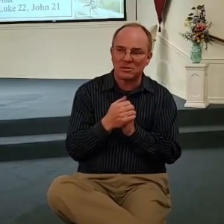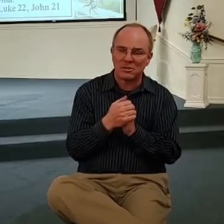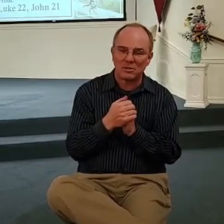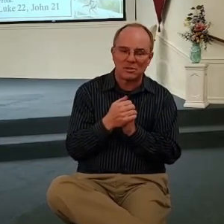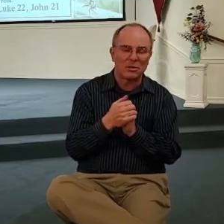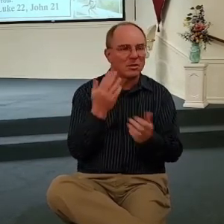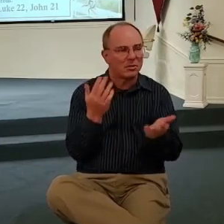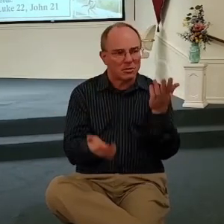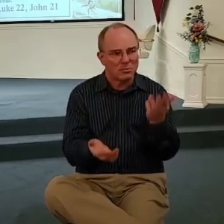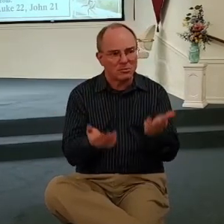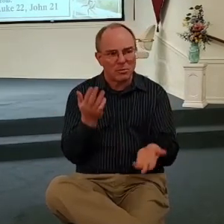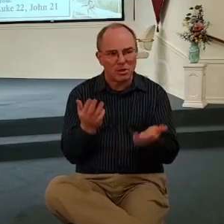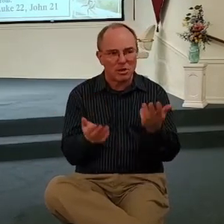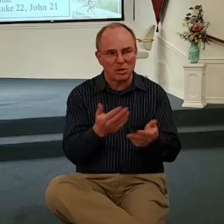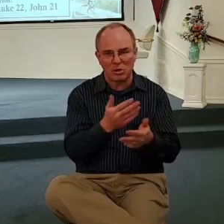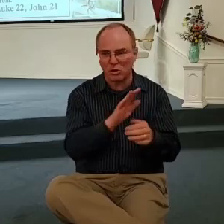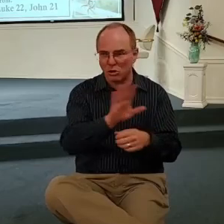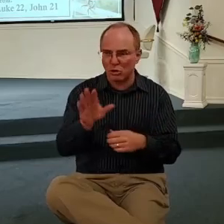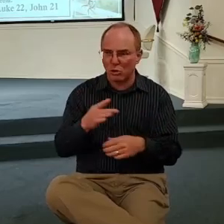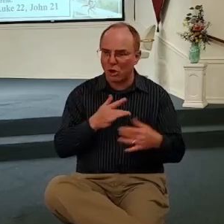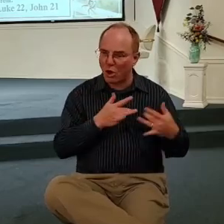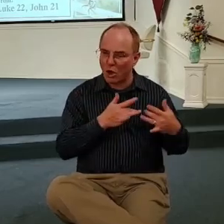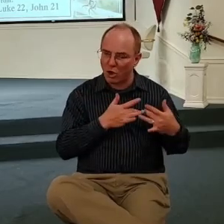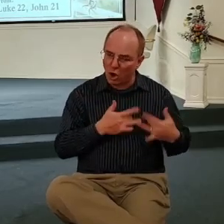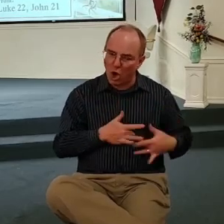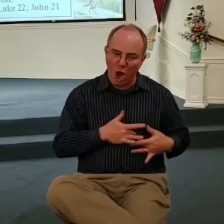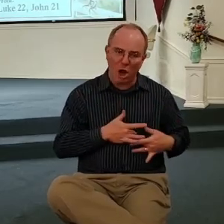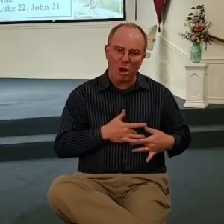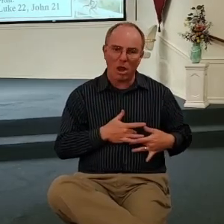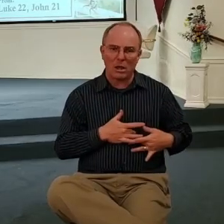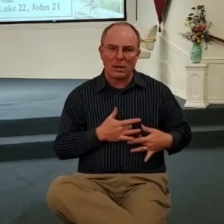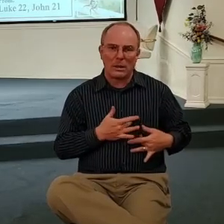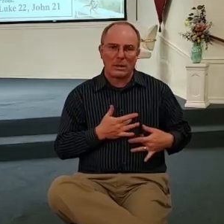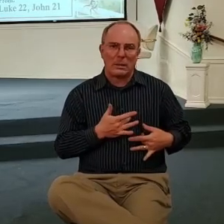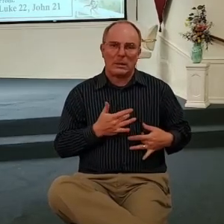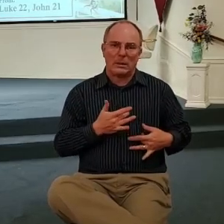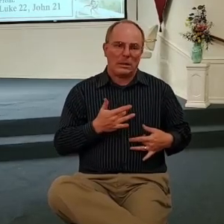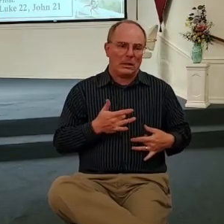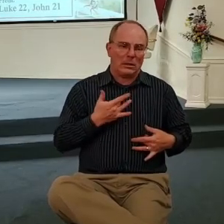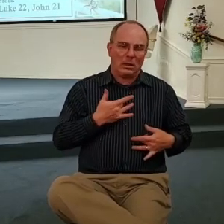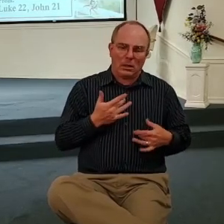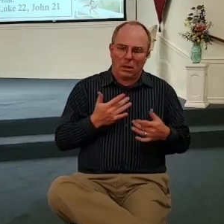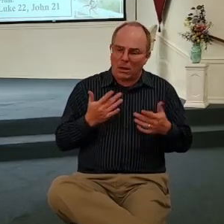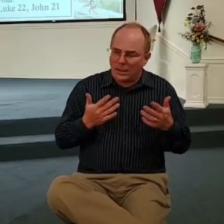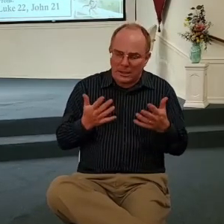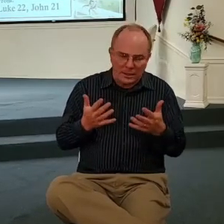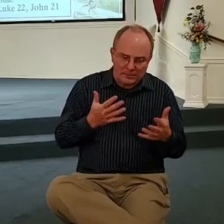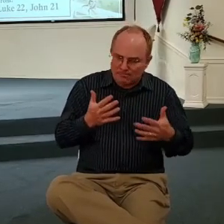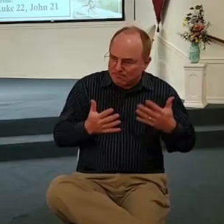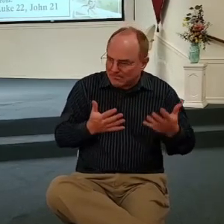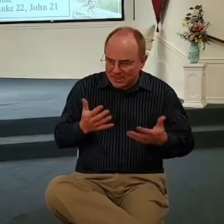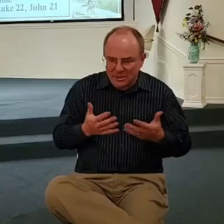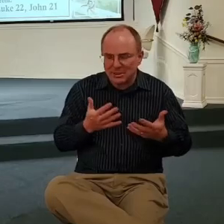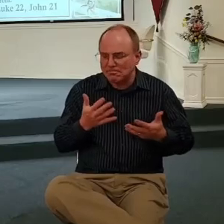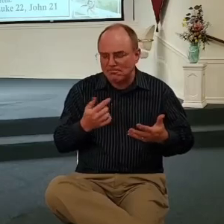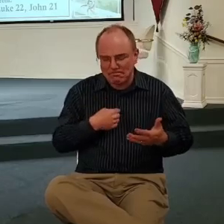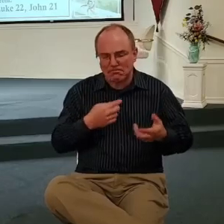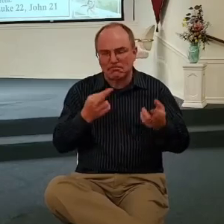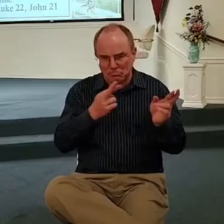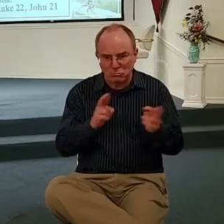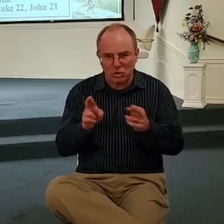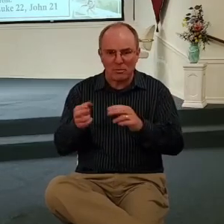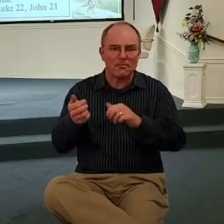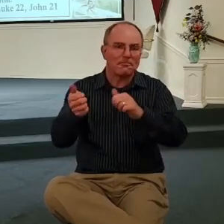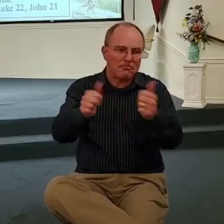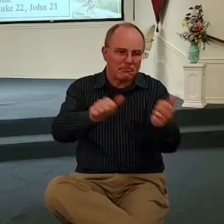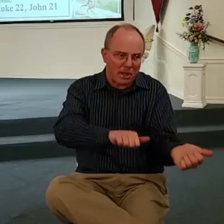And maybe your heart's stirred and you're ready for baptism. Whatever age you might find yourself,